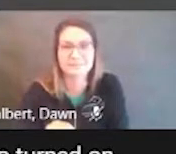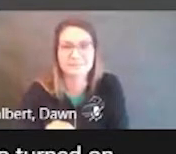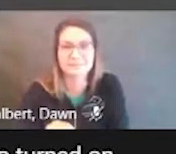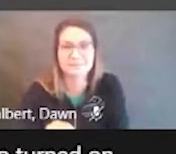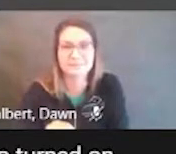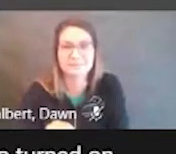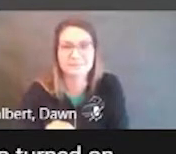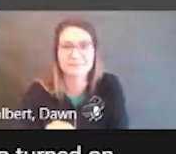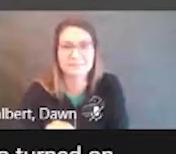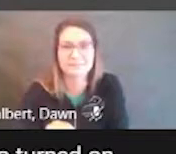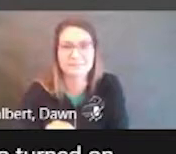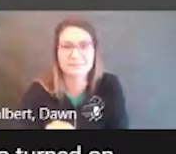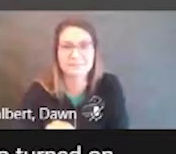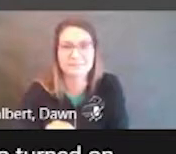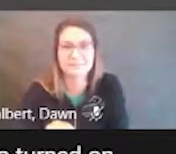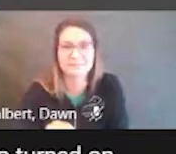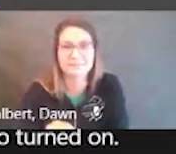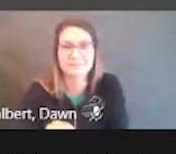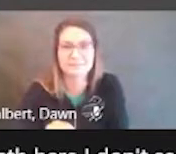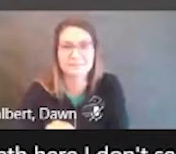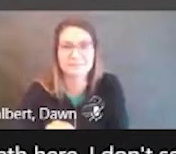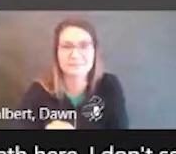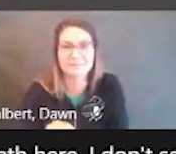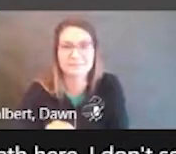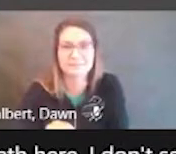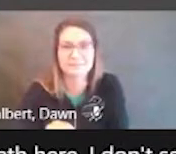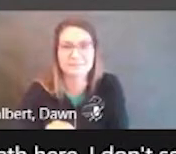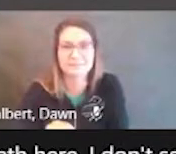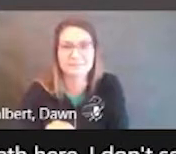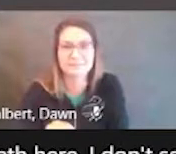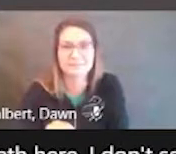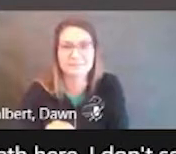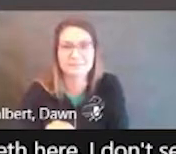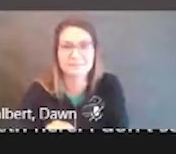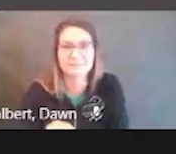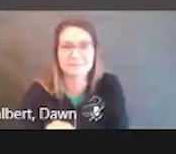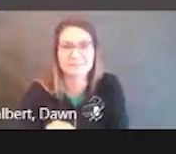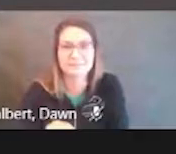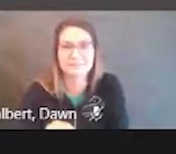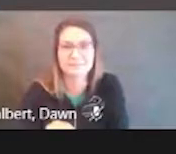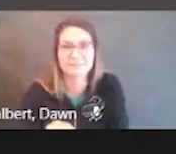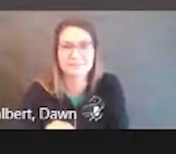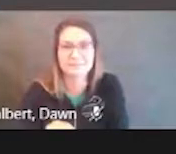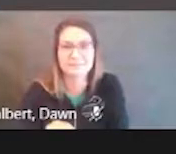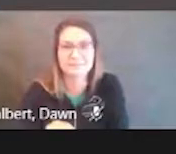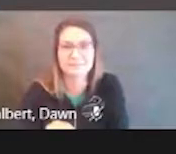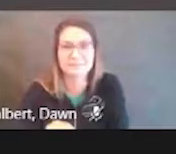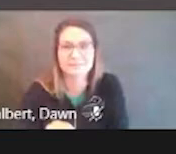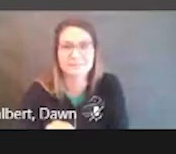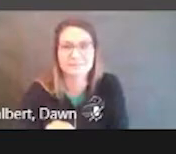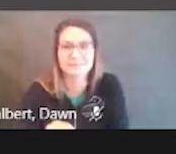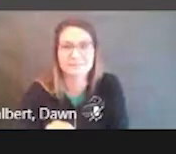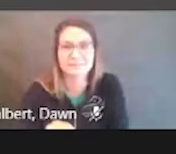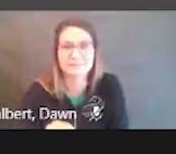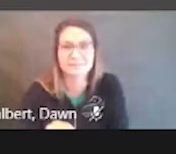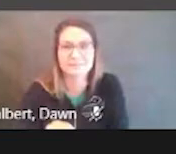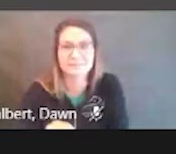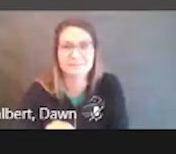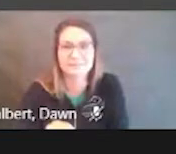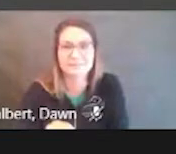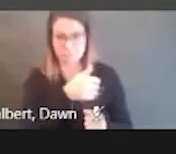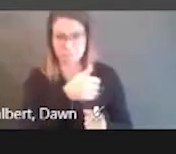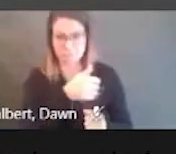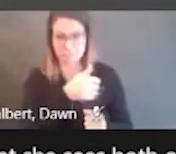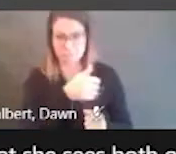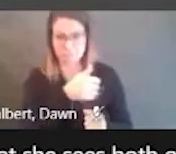see Elizabeth's video on either. Michaela is here and she says that she sees both of us, but I can't